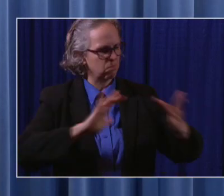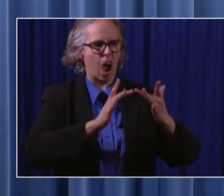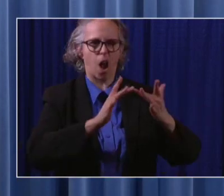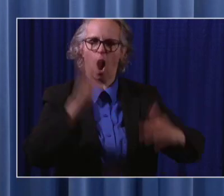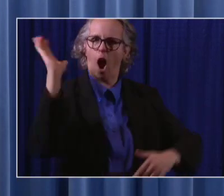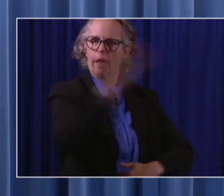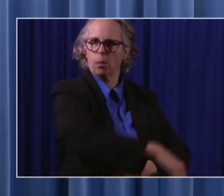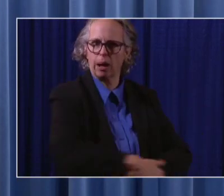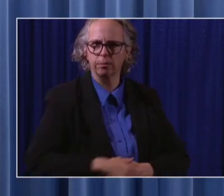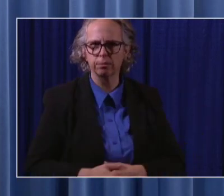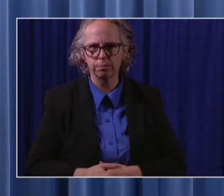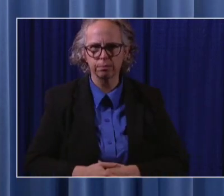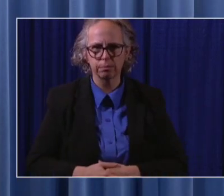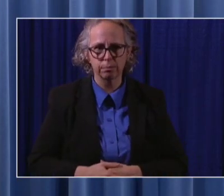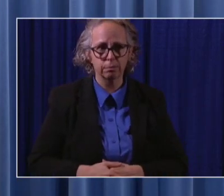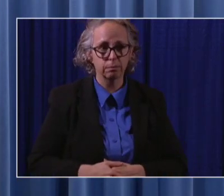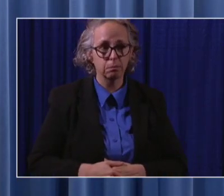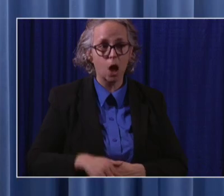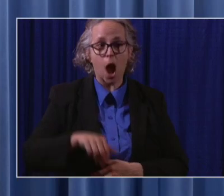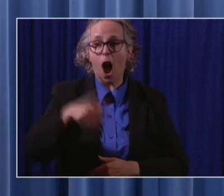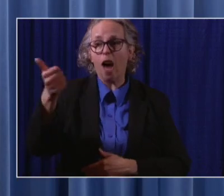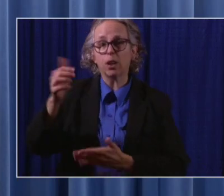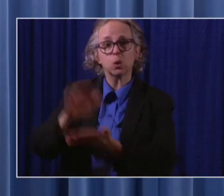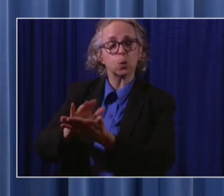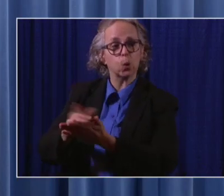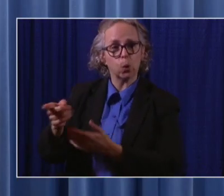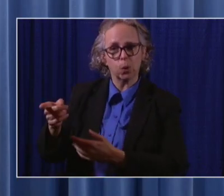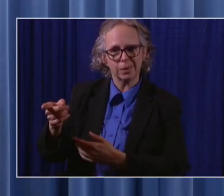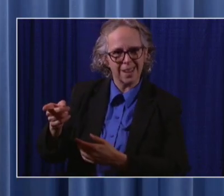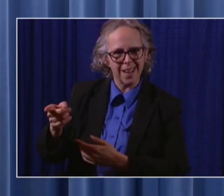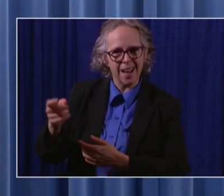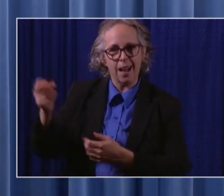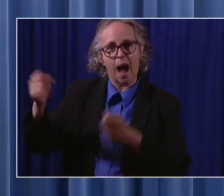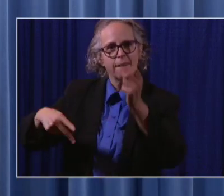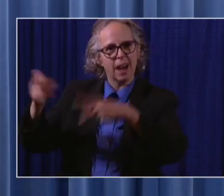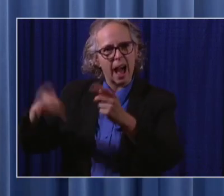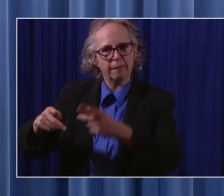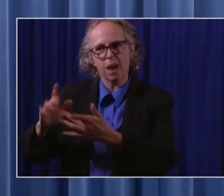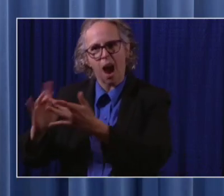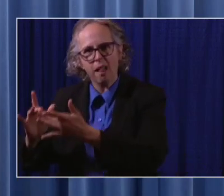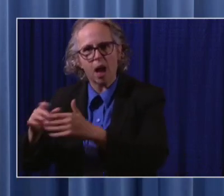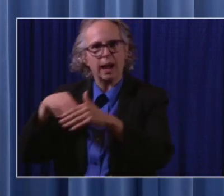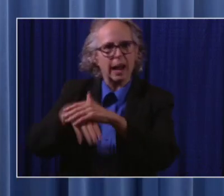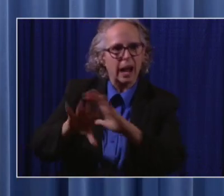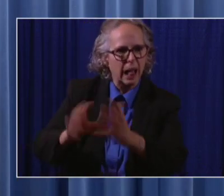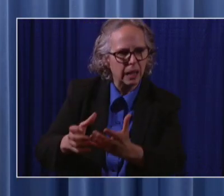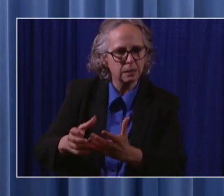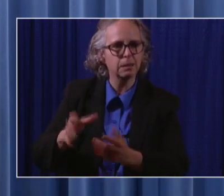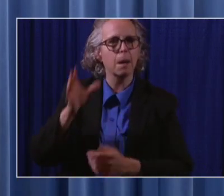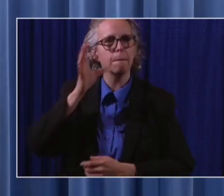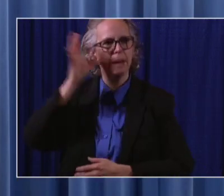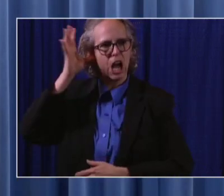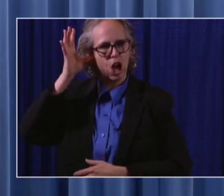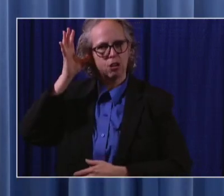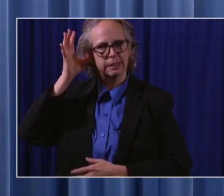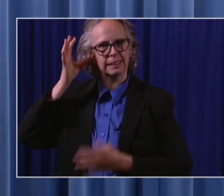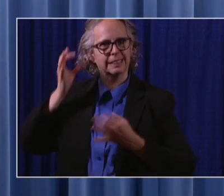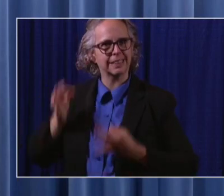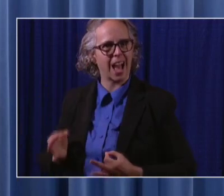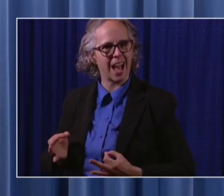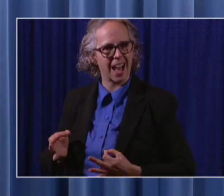Some other schools have made the decision to give parents the option. You can do, and the families, the option. You can do virtual, or you can